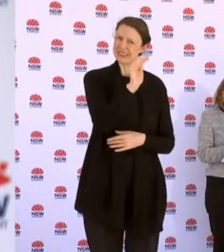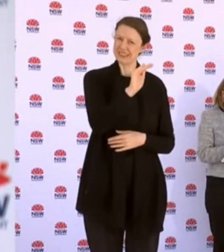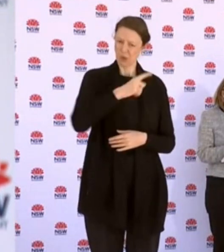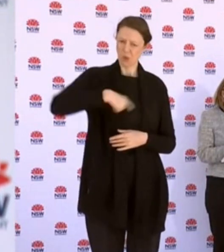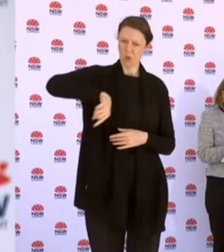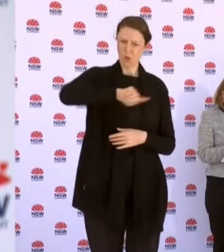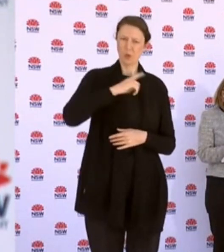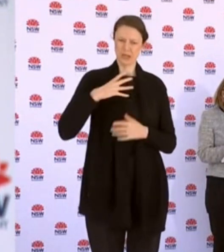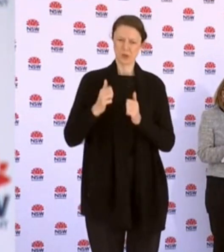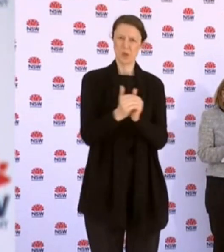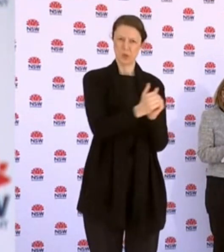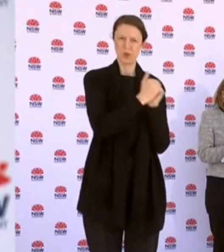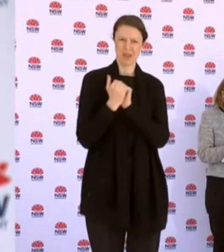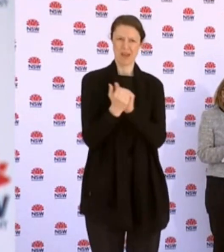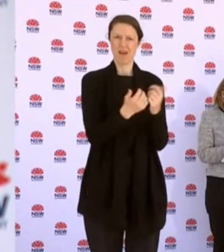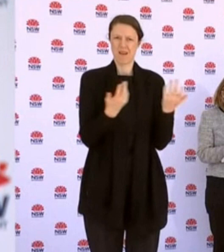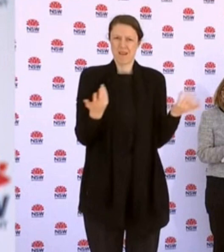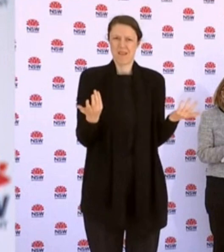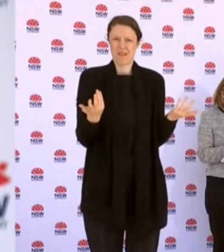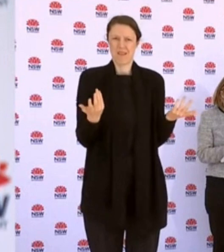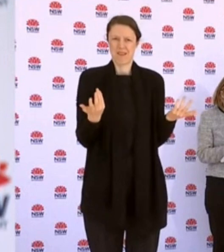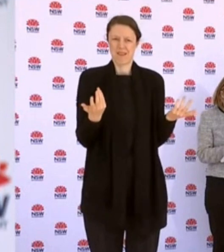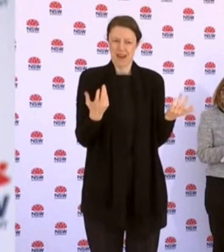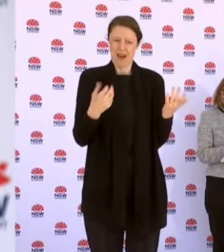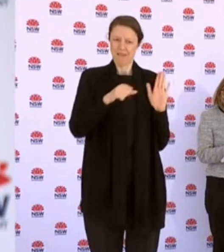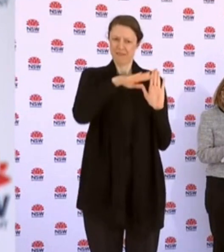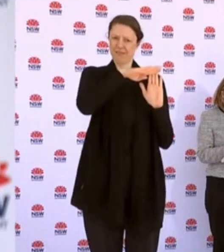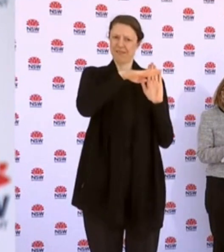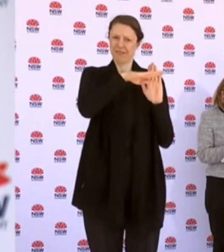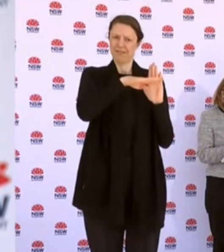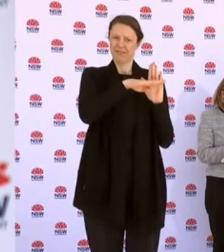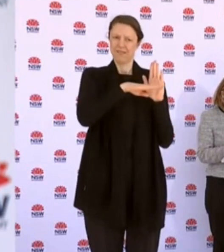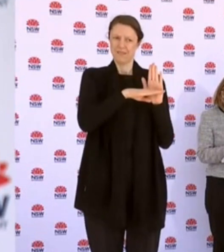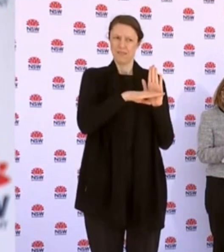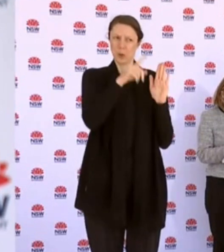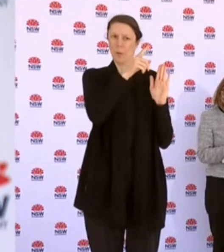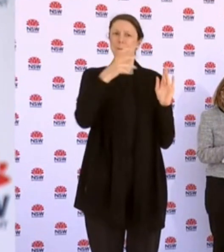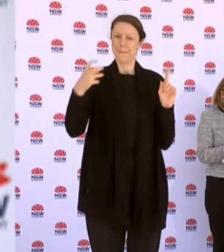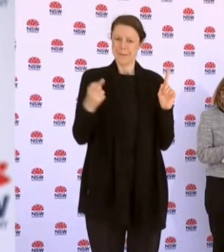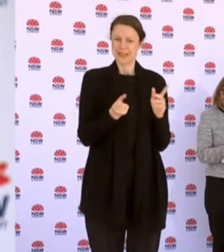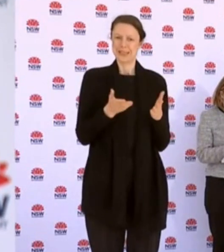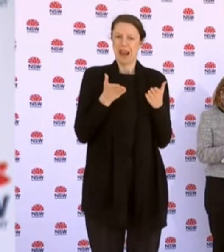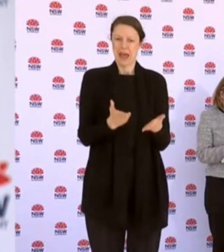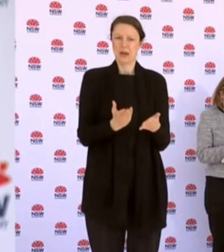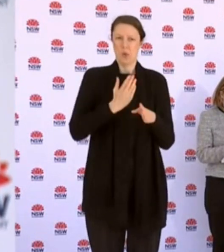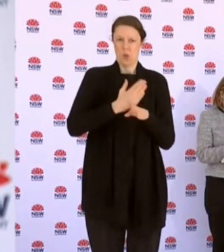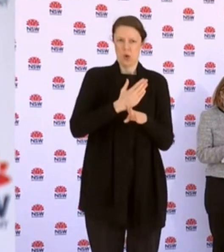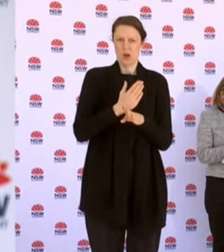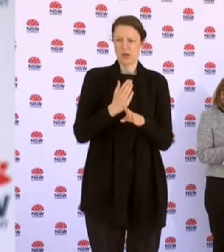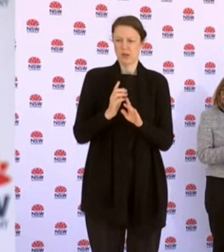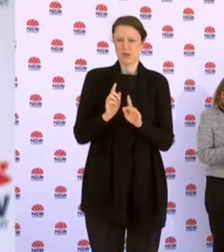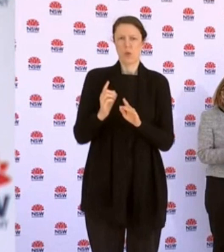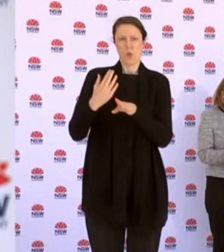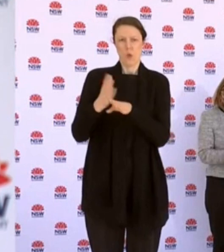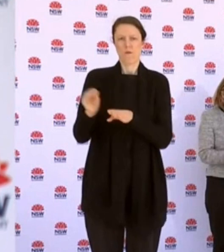this together. Please understand there actually is a health order requiring you to allow your workers to work from home unless